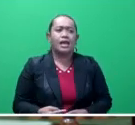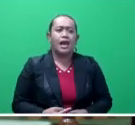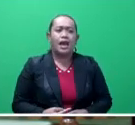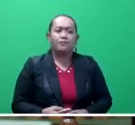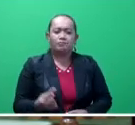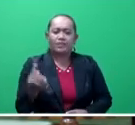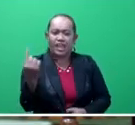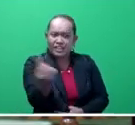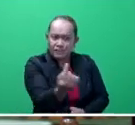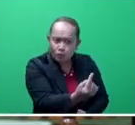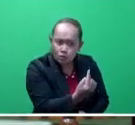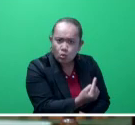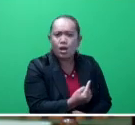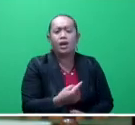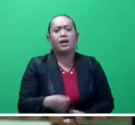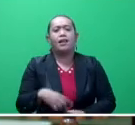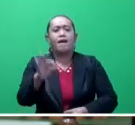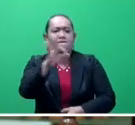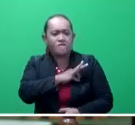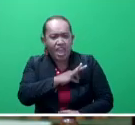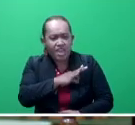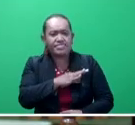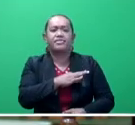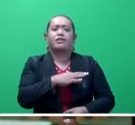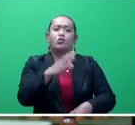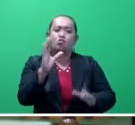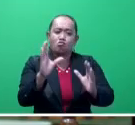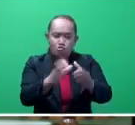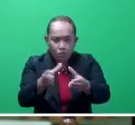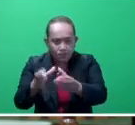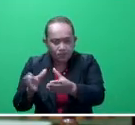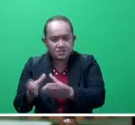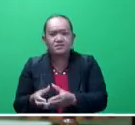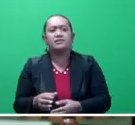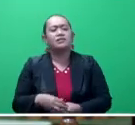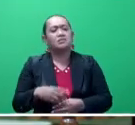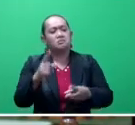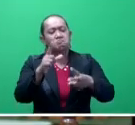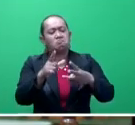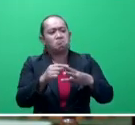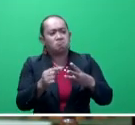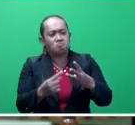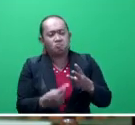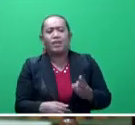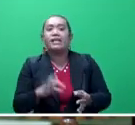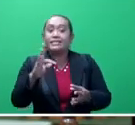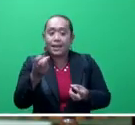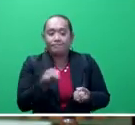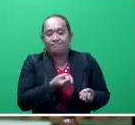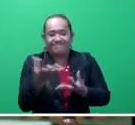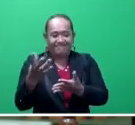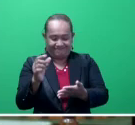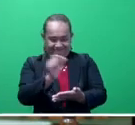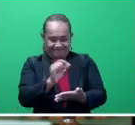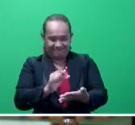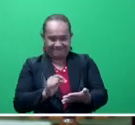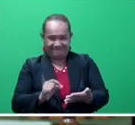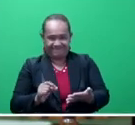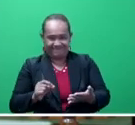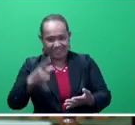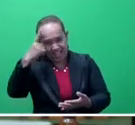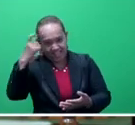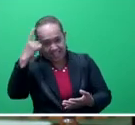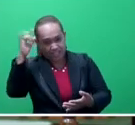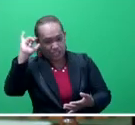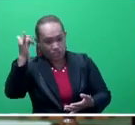and faith-based groups through our national budget consultations. We also received a number of written submissions. We thank those who joined